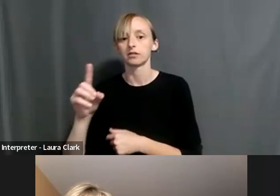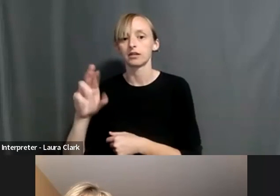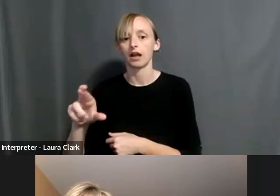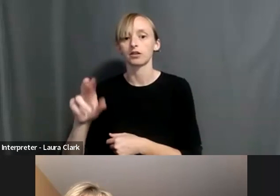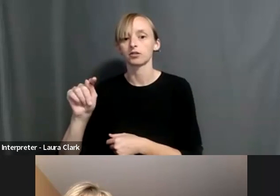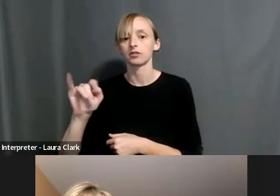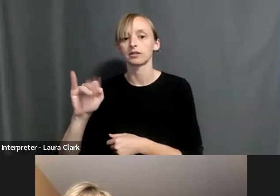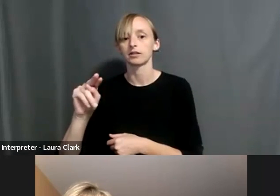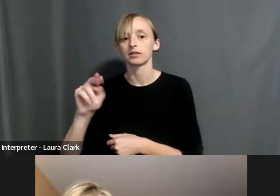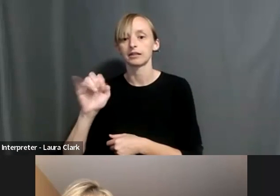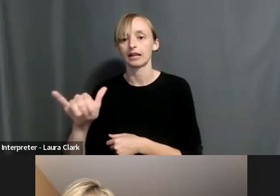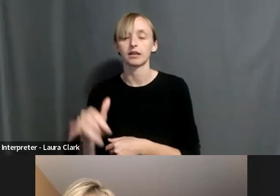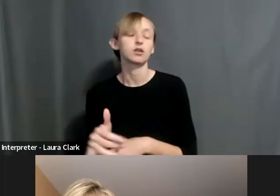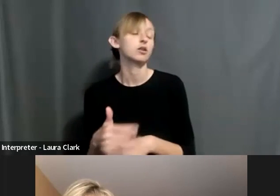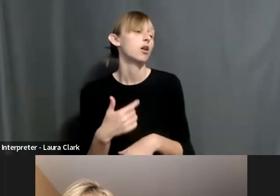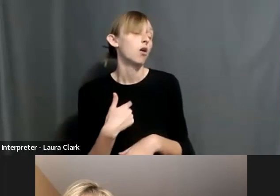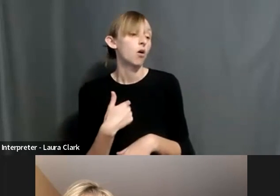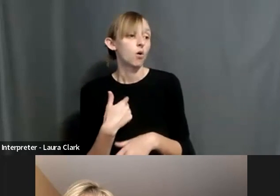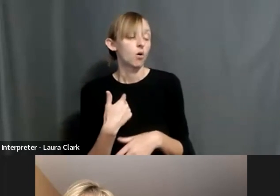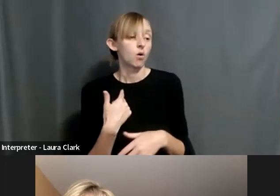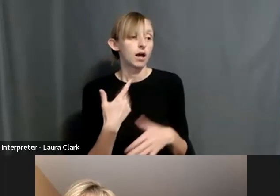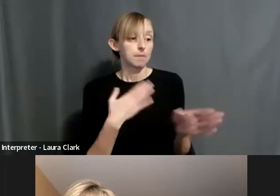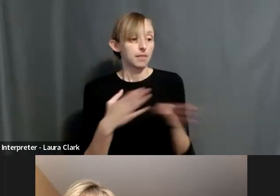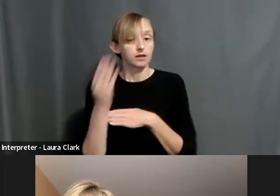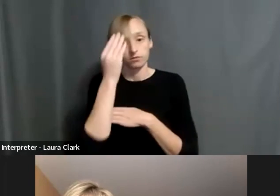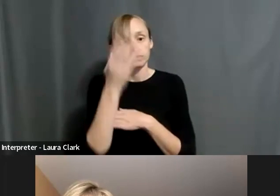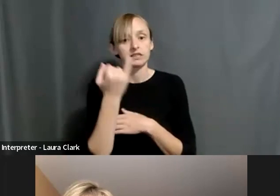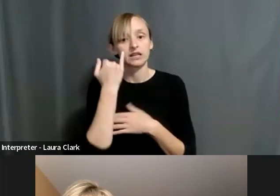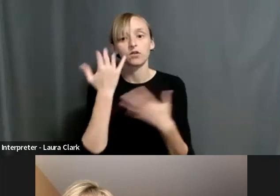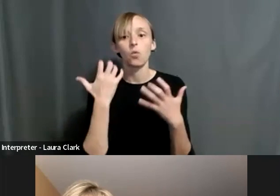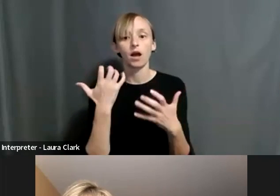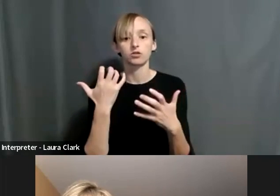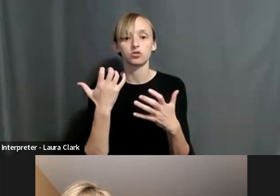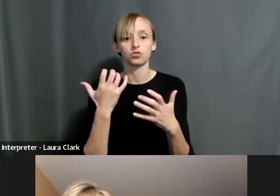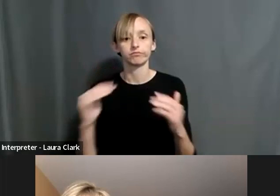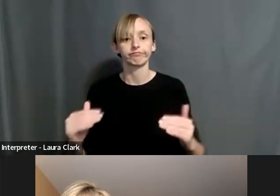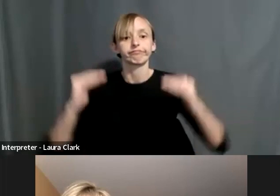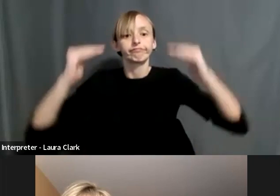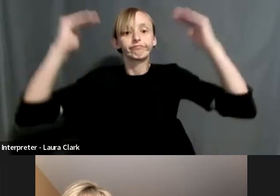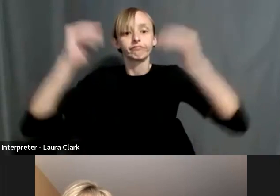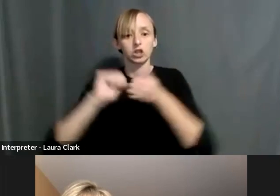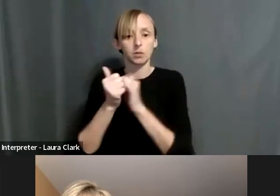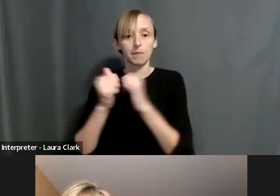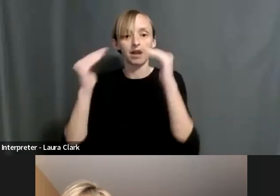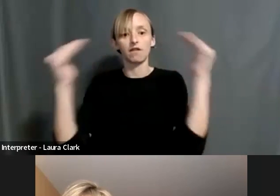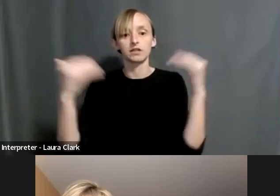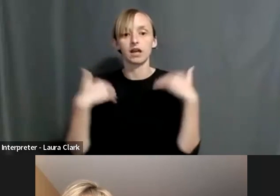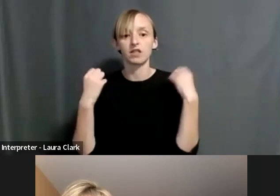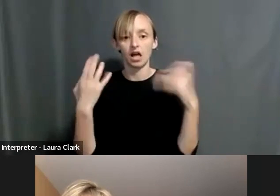if if people have a, desire to reach, larger competitive levels, there are a lot of